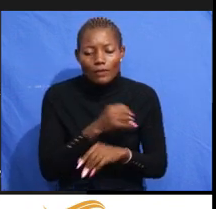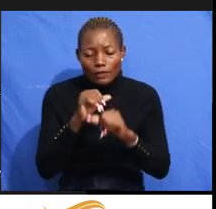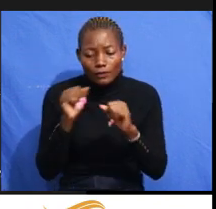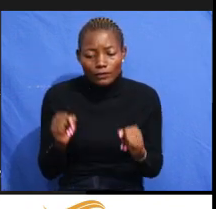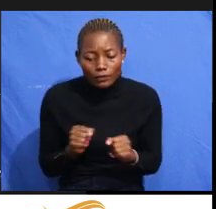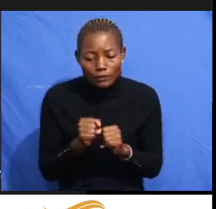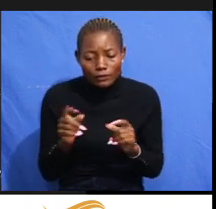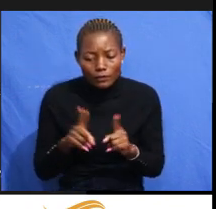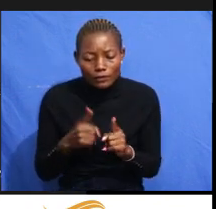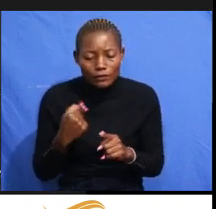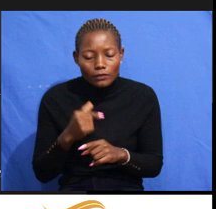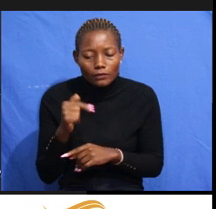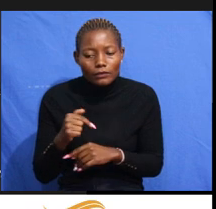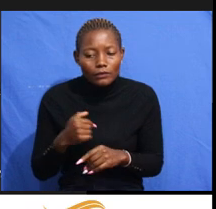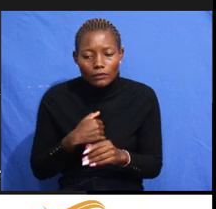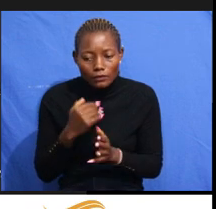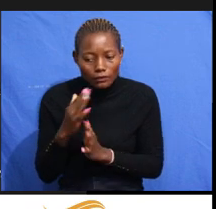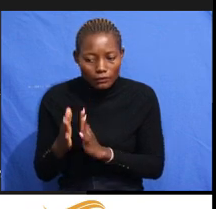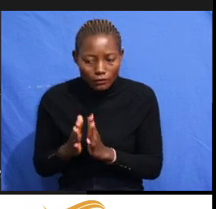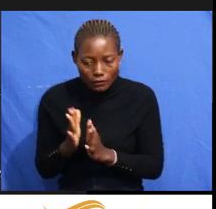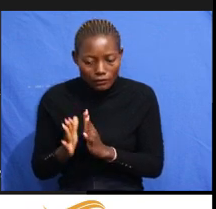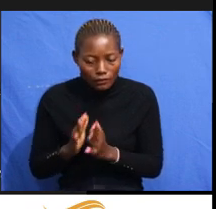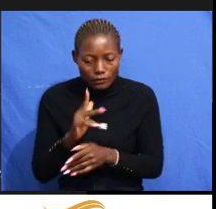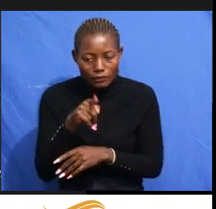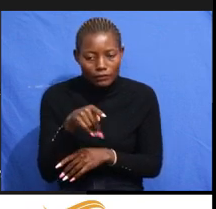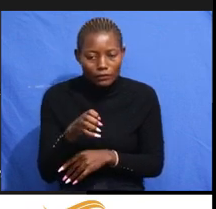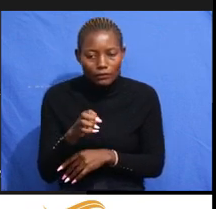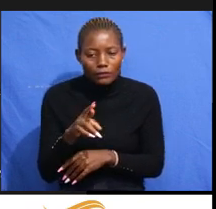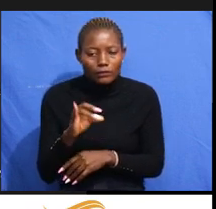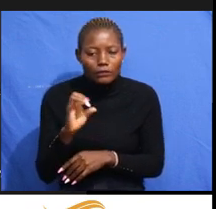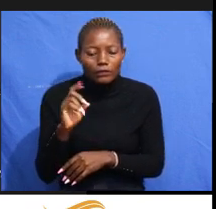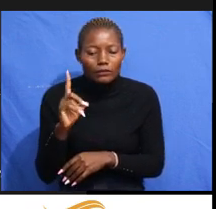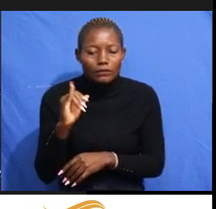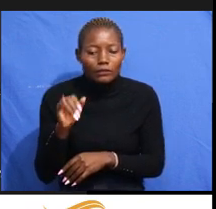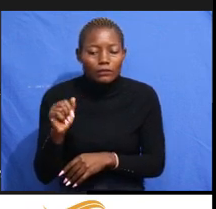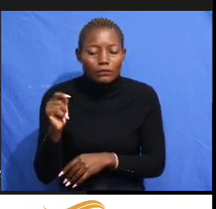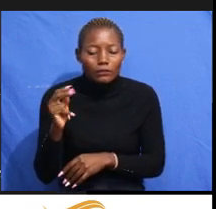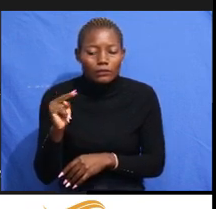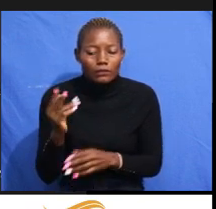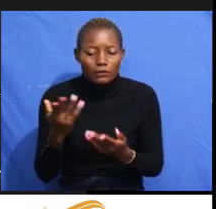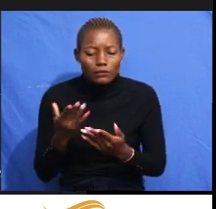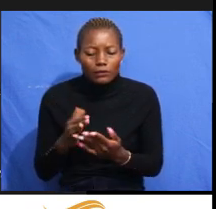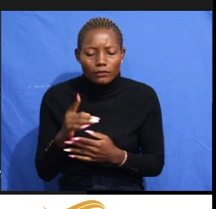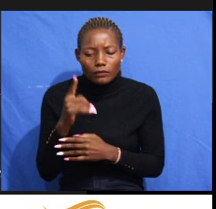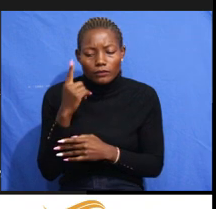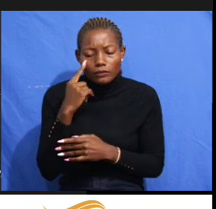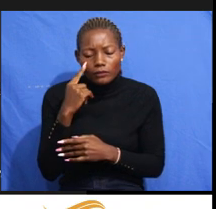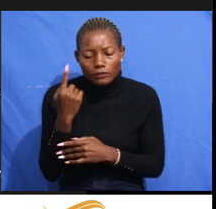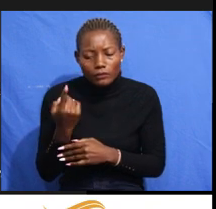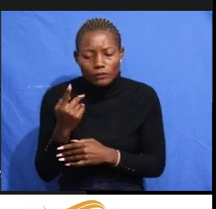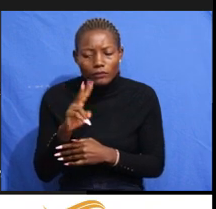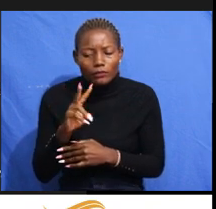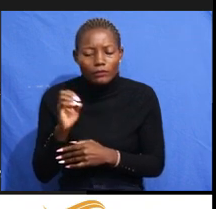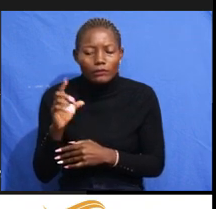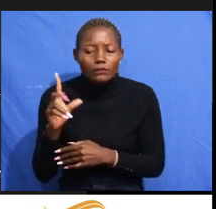also called periodization. Yes, correct. Yeah. Yes, where you are looking at volumes and you are looking at Correct. when do you want the players